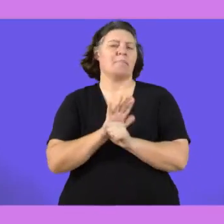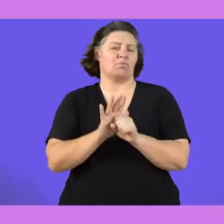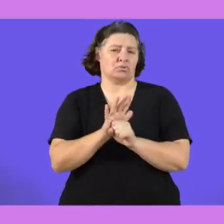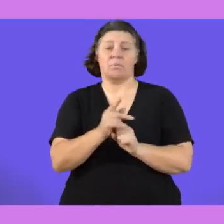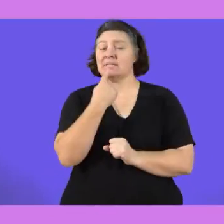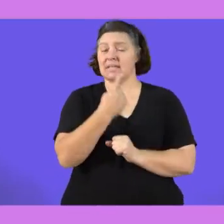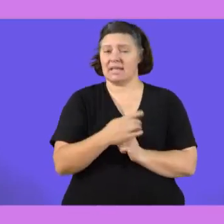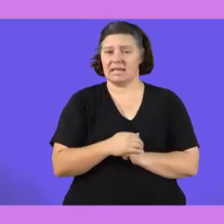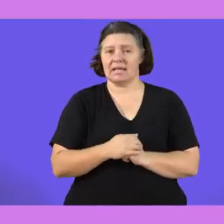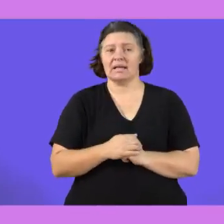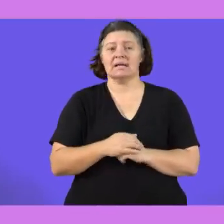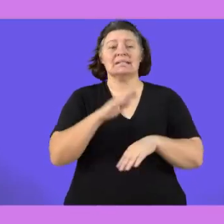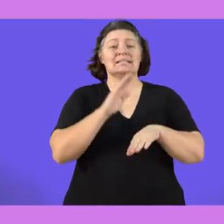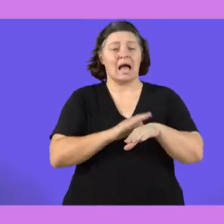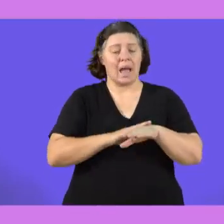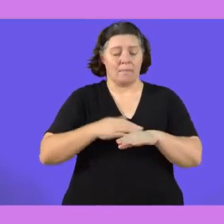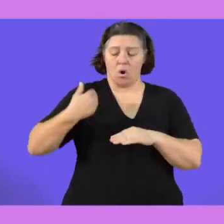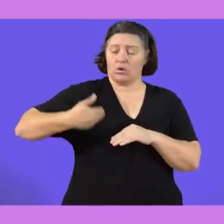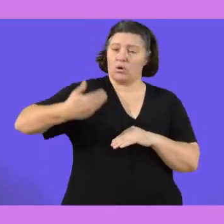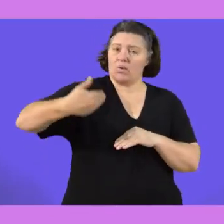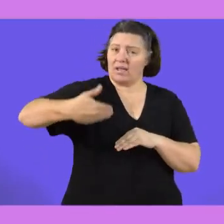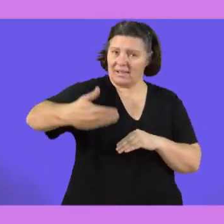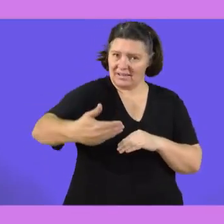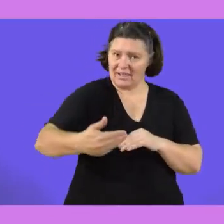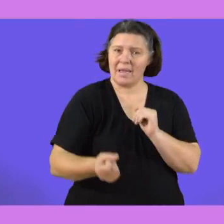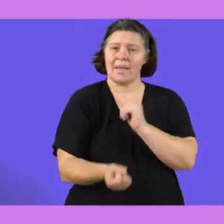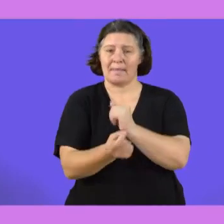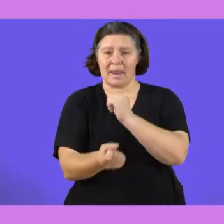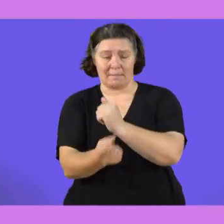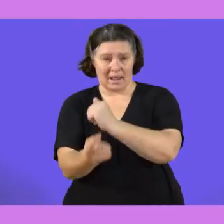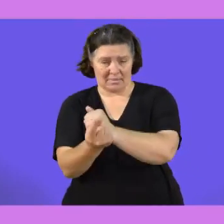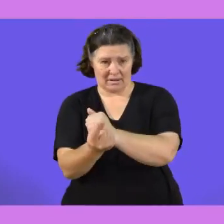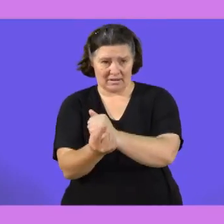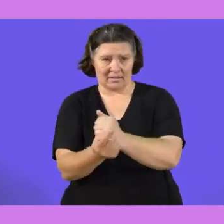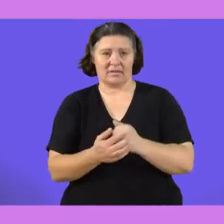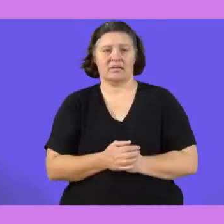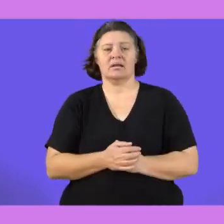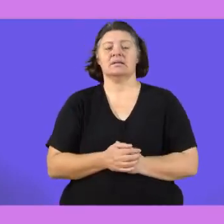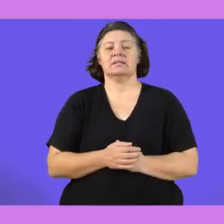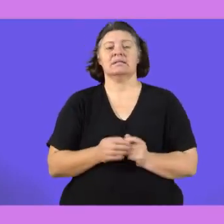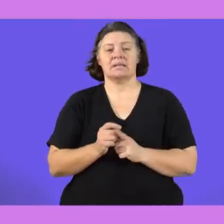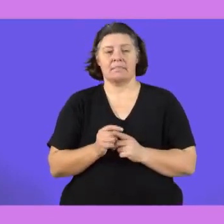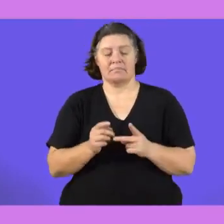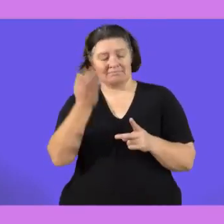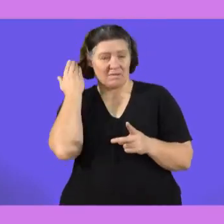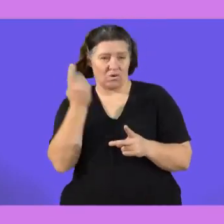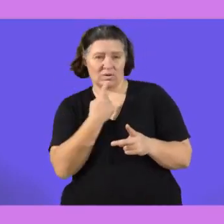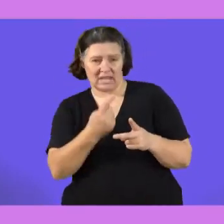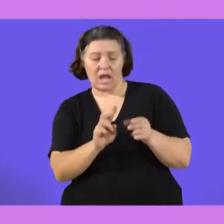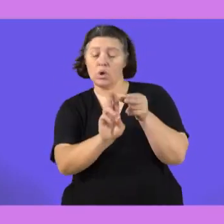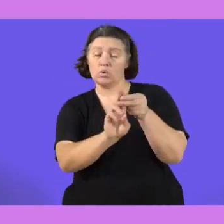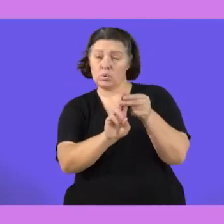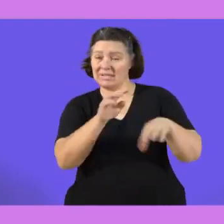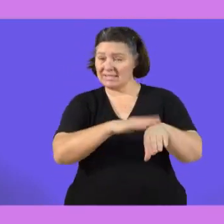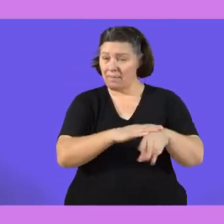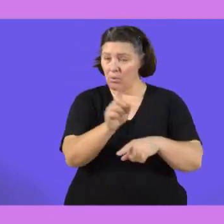get some background. I'm saying here, time is the ongoing sequence of events that's taking place. And then also early on we